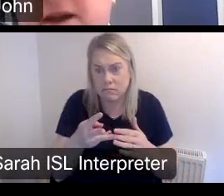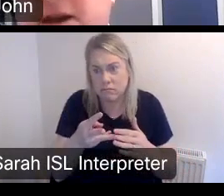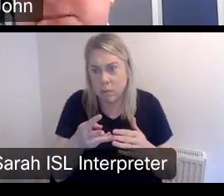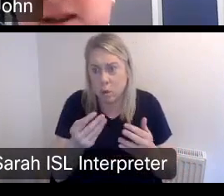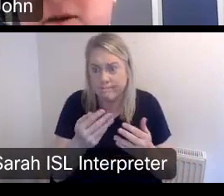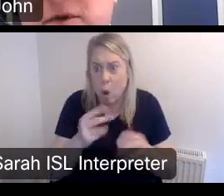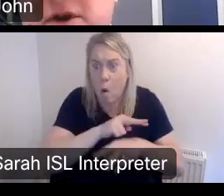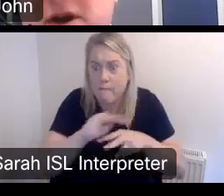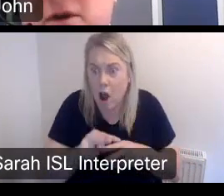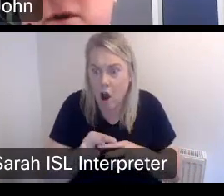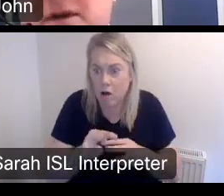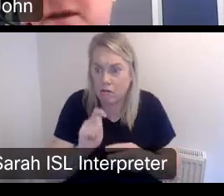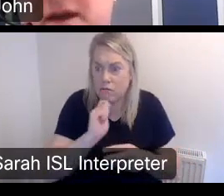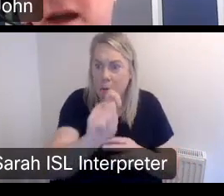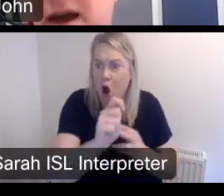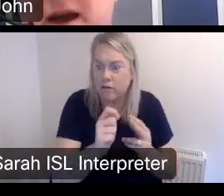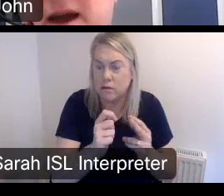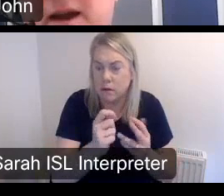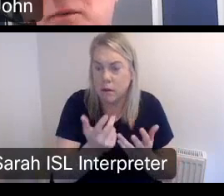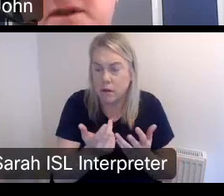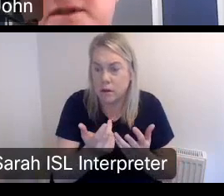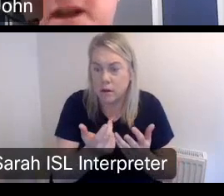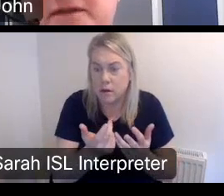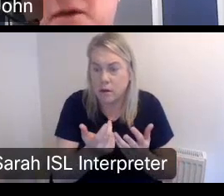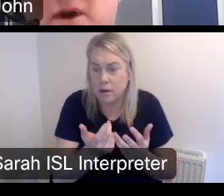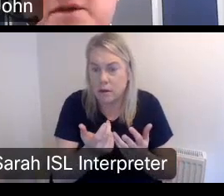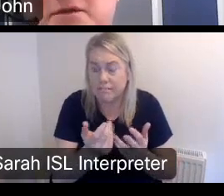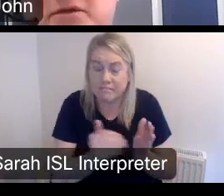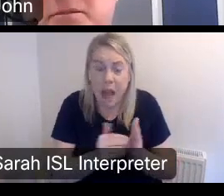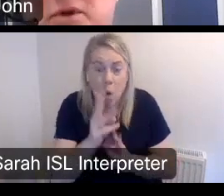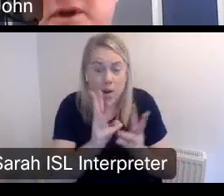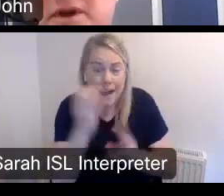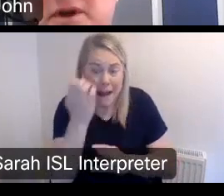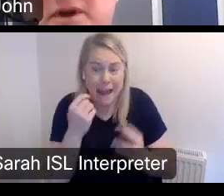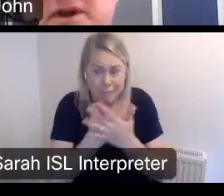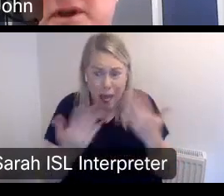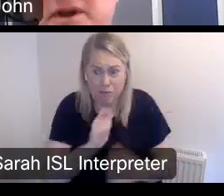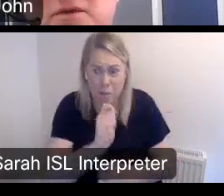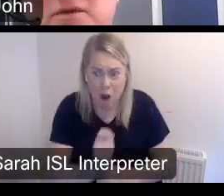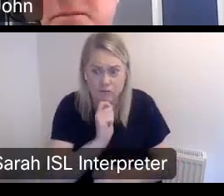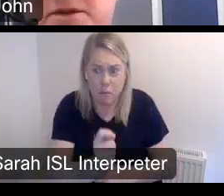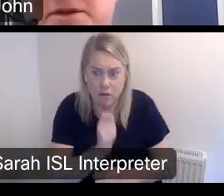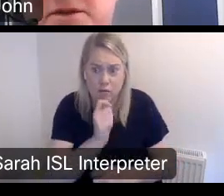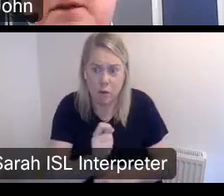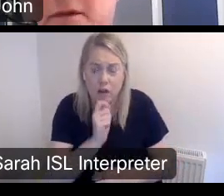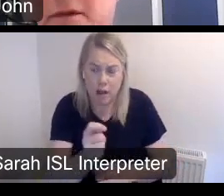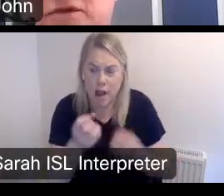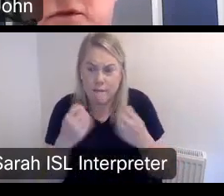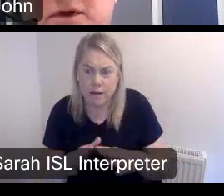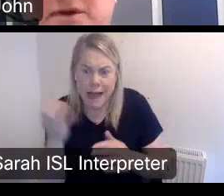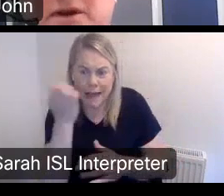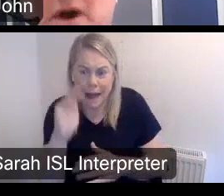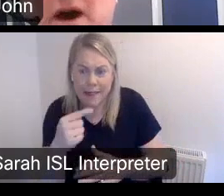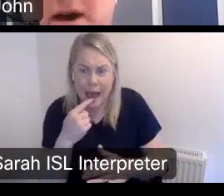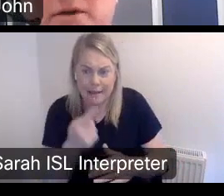Yeah, I think you'd expect that, wouldn't you? You know, that in one sense, if there wasn't over-reporting, then you'd be concerned of under-reporting. So, you